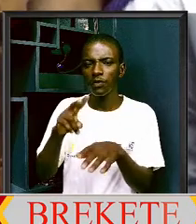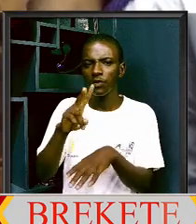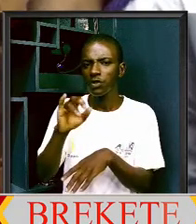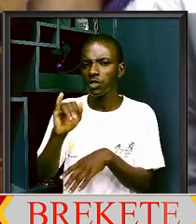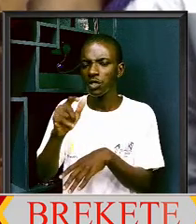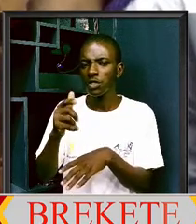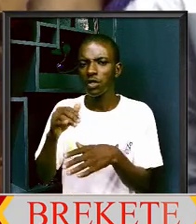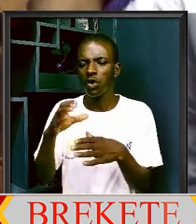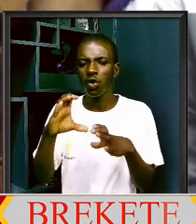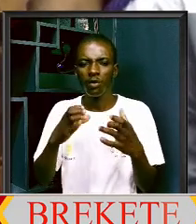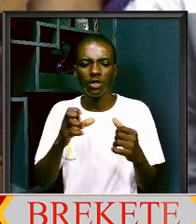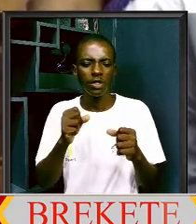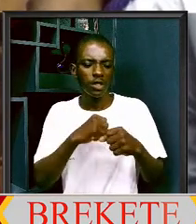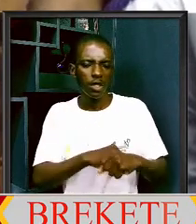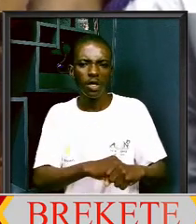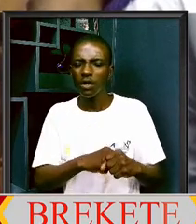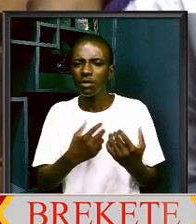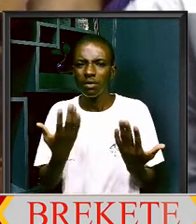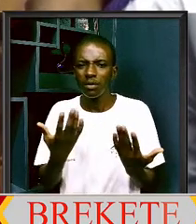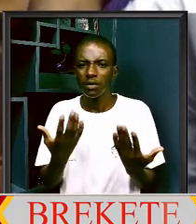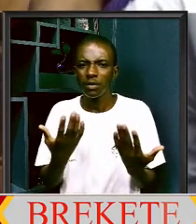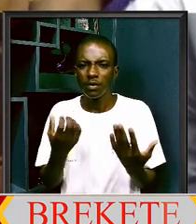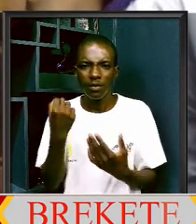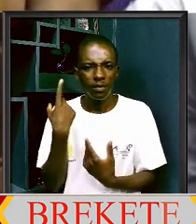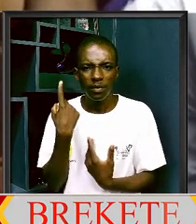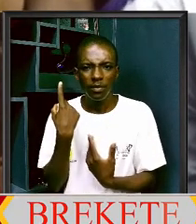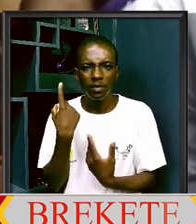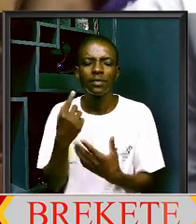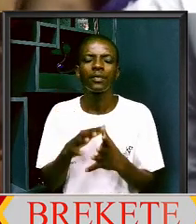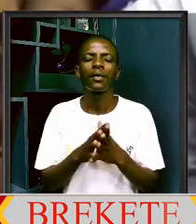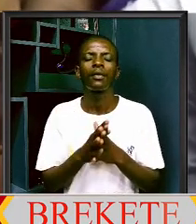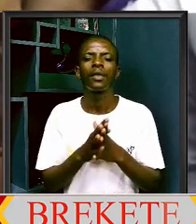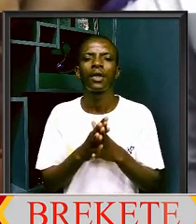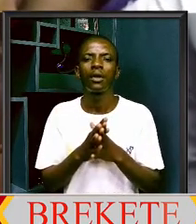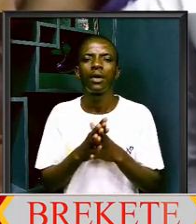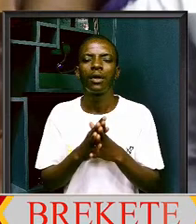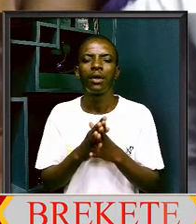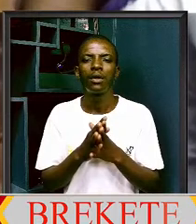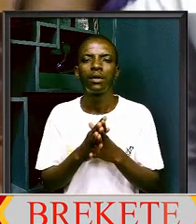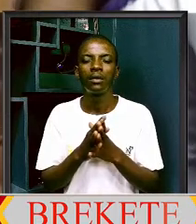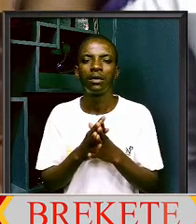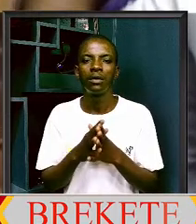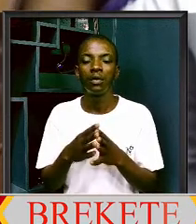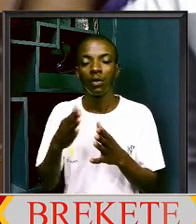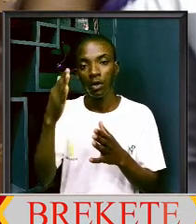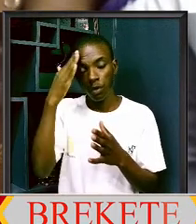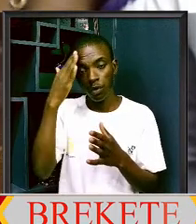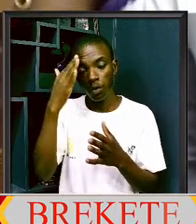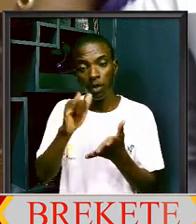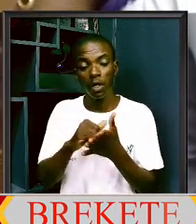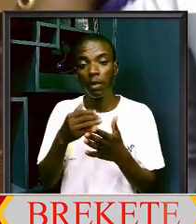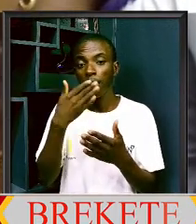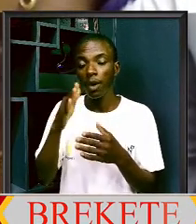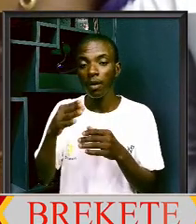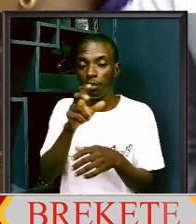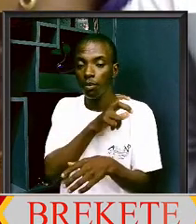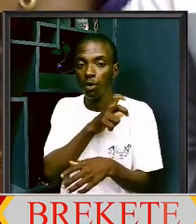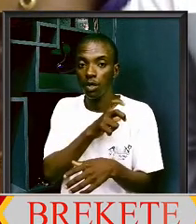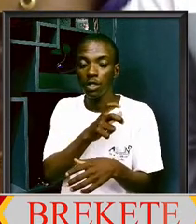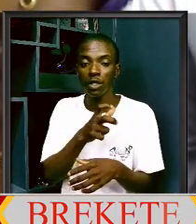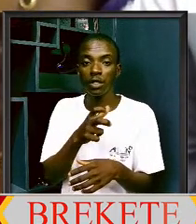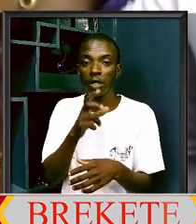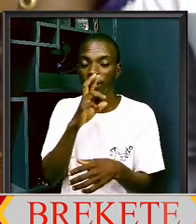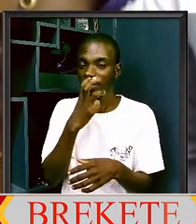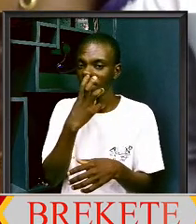be chairman Community security n be this I don't know if you understand what I'm saying we not say bad police day but how